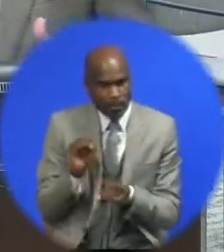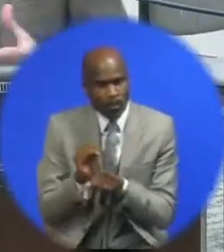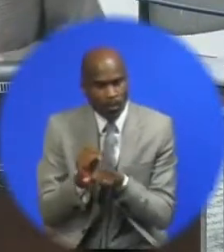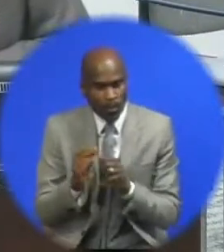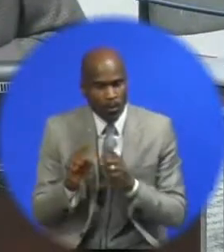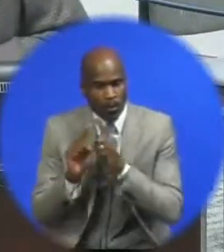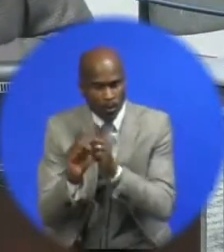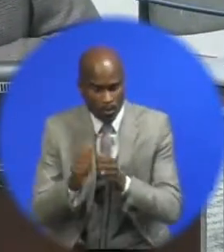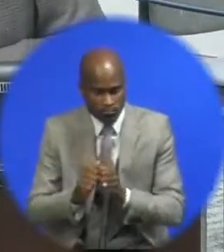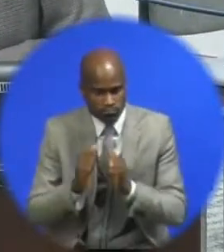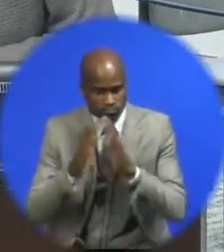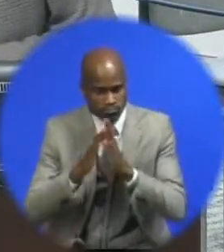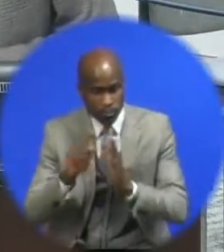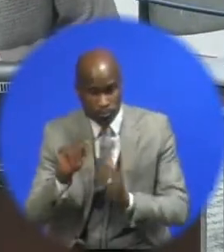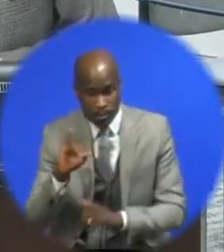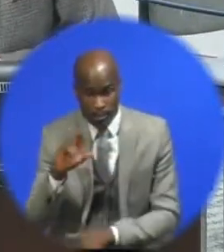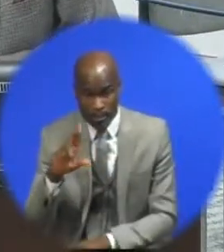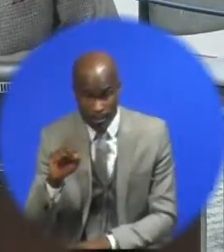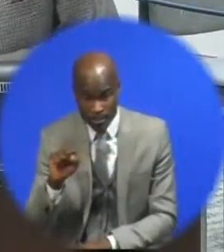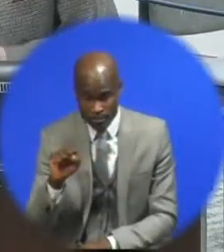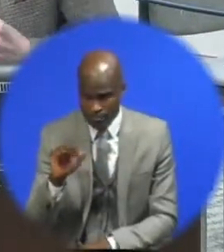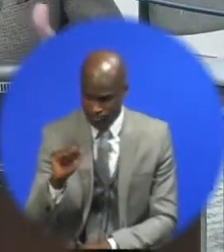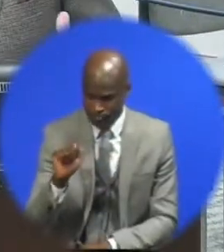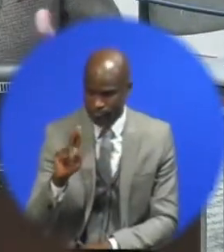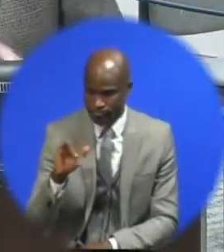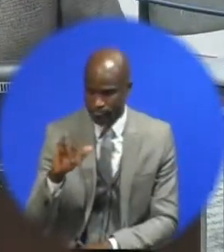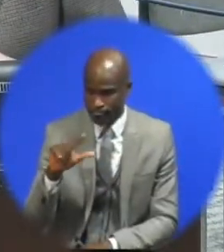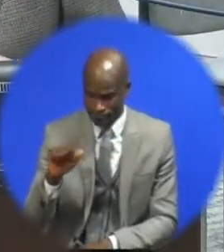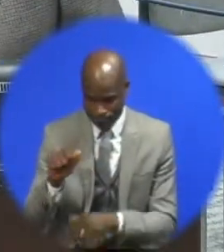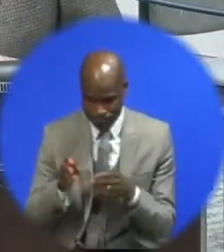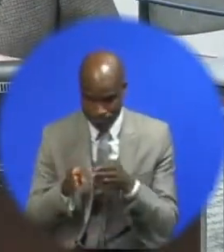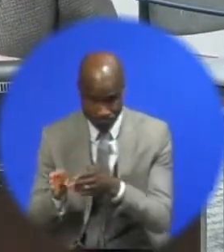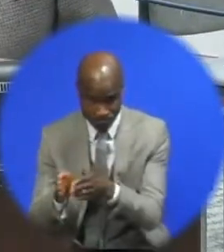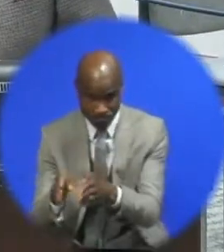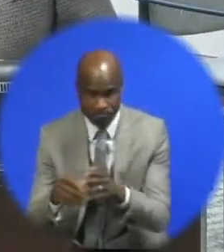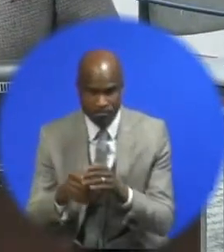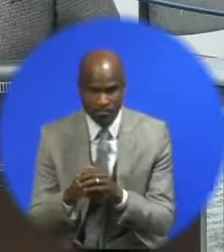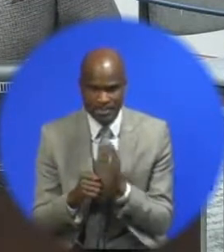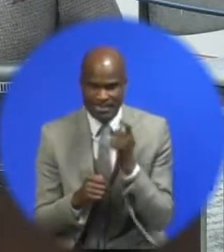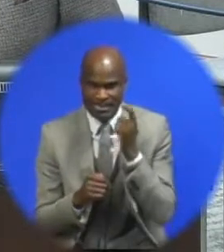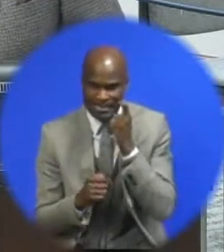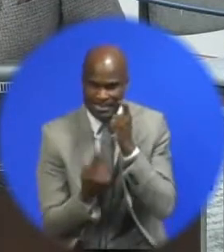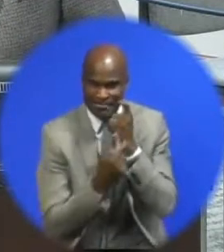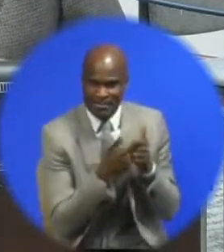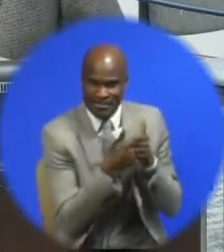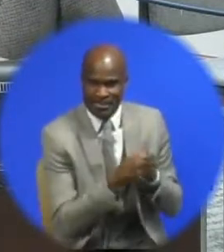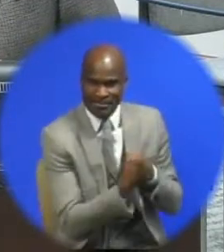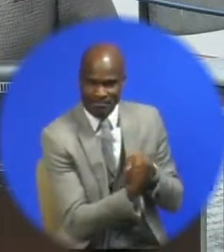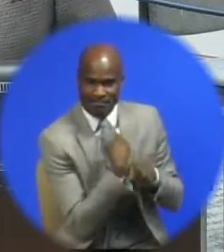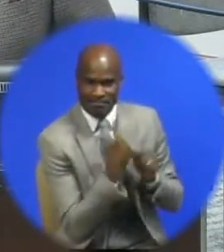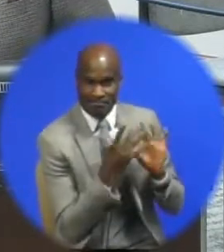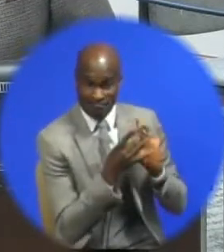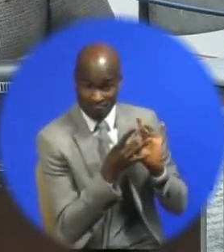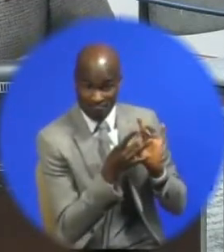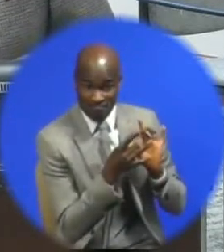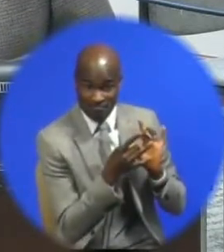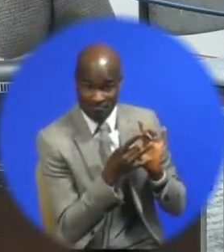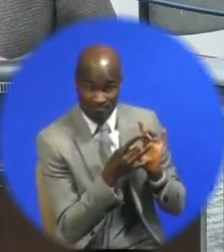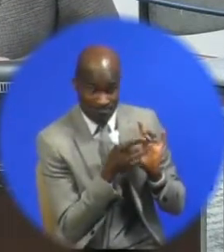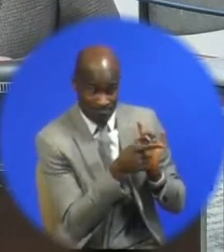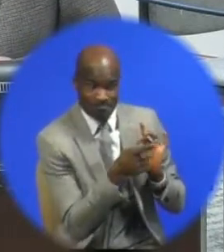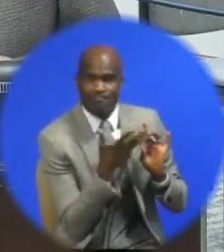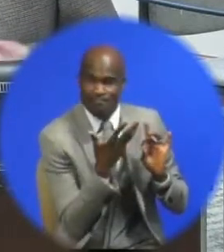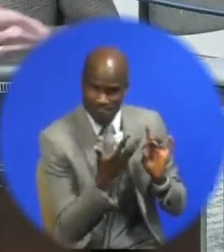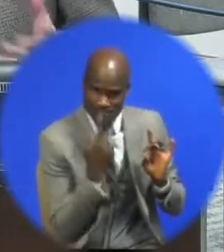So we're going to be working with that. I just got a text a minute ago. Someone has donated the